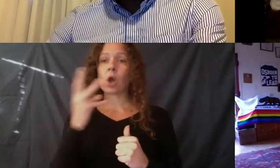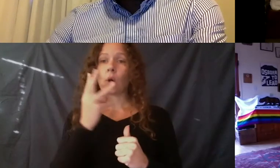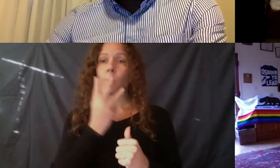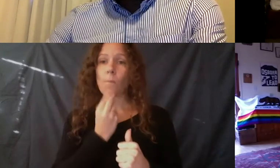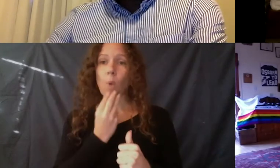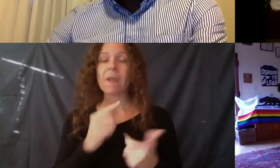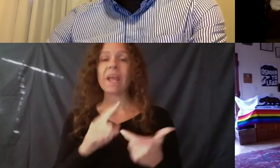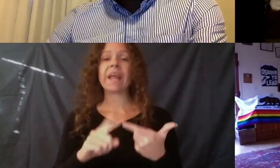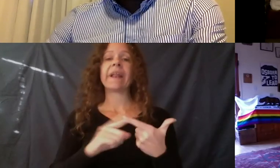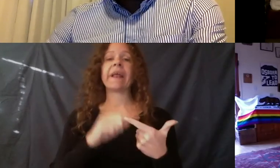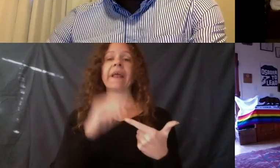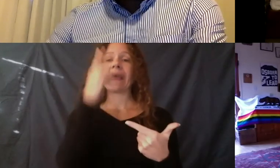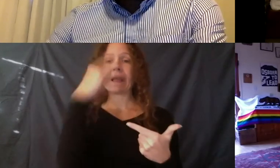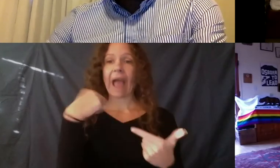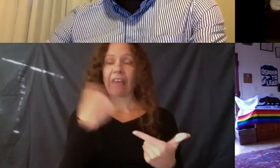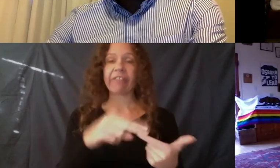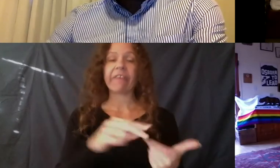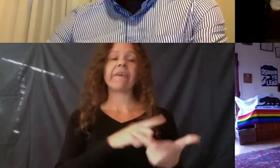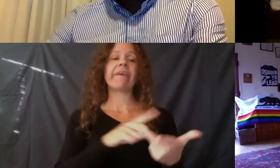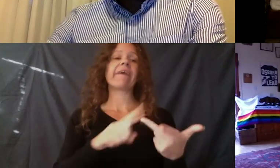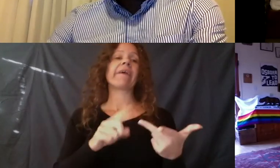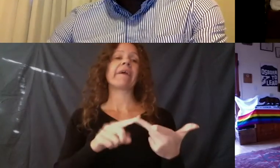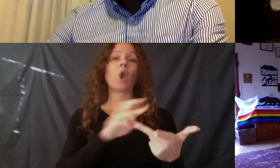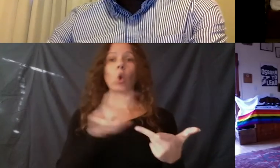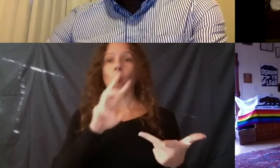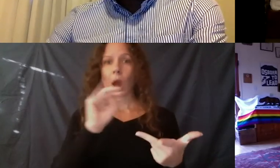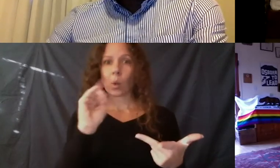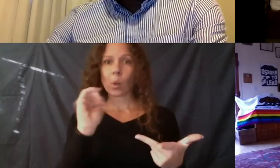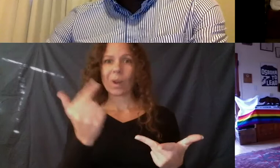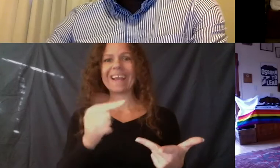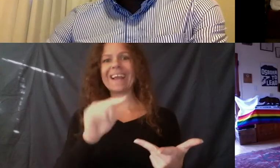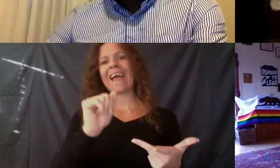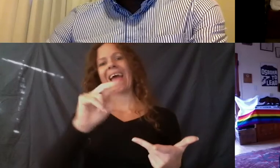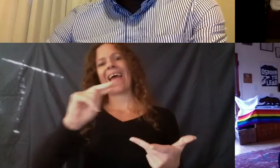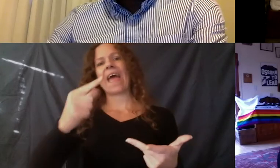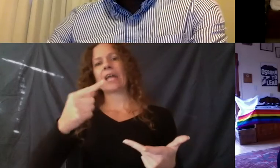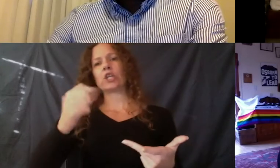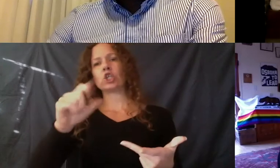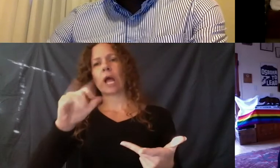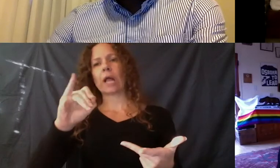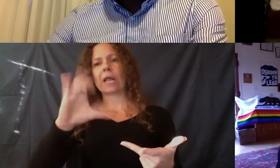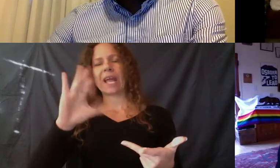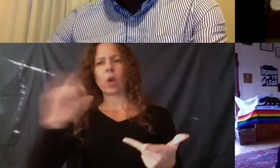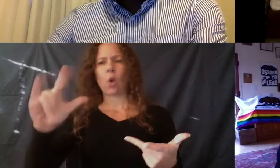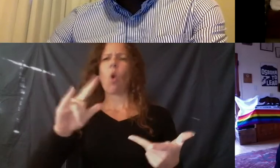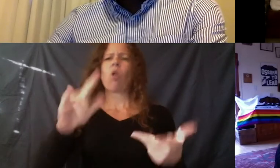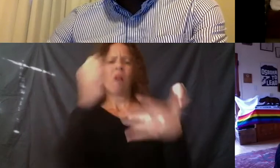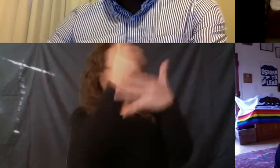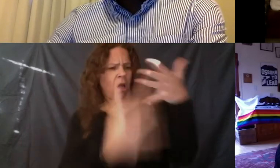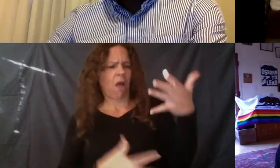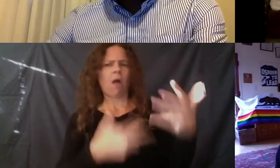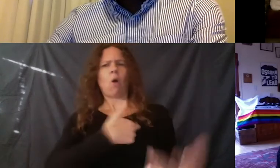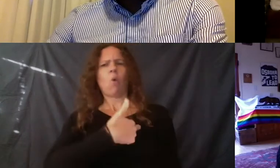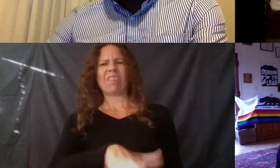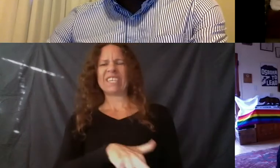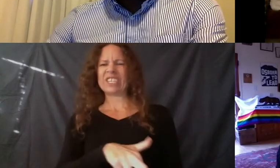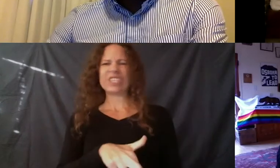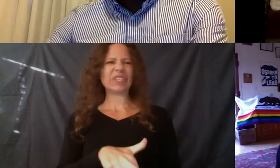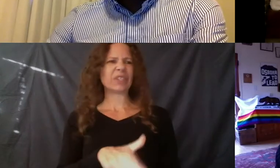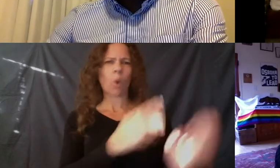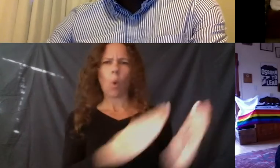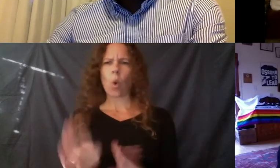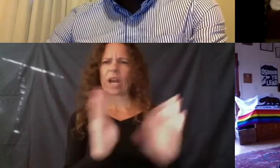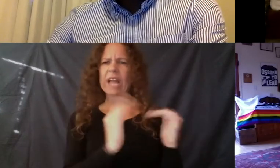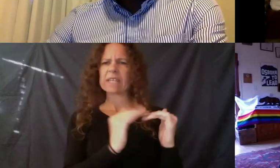right-wing evangelical churches of color had all gotten together and organized in their communities. They out-organized us because they knew